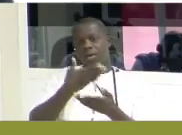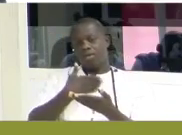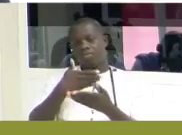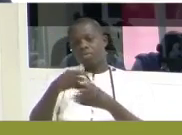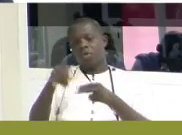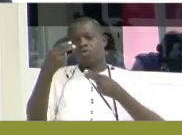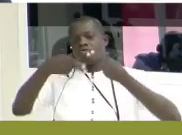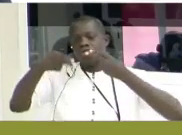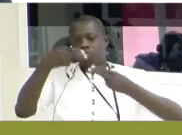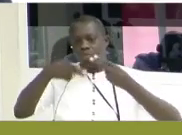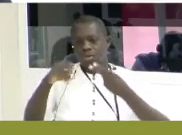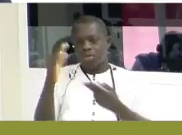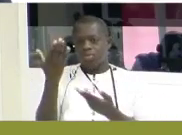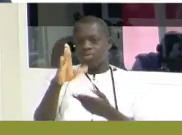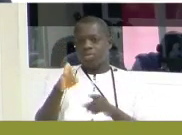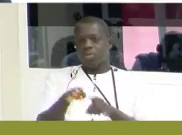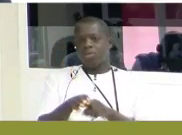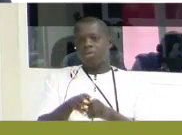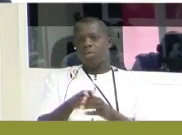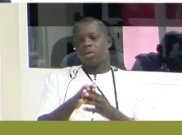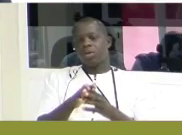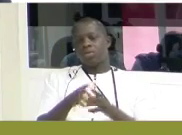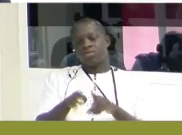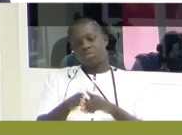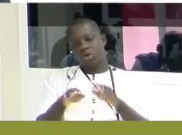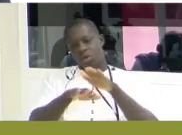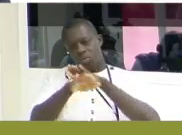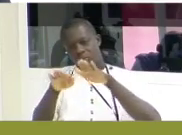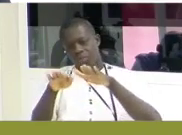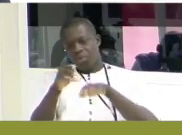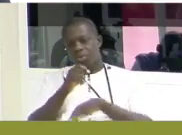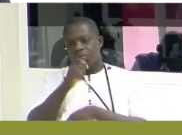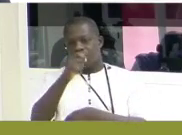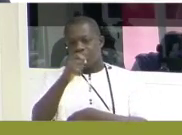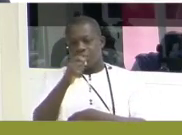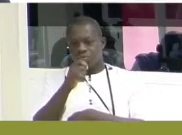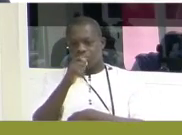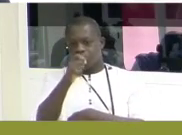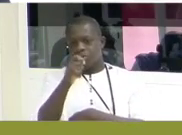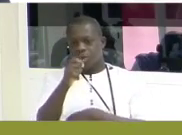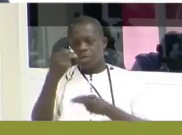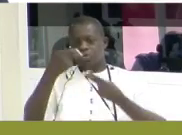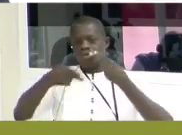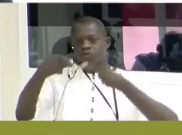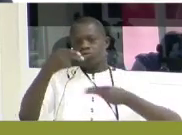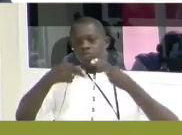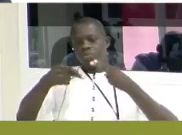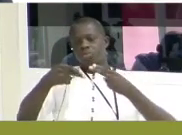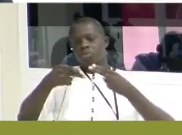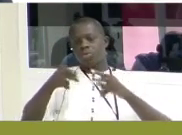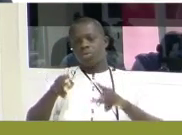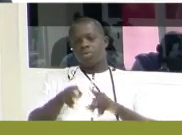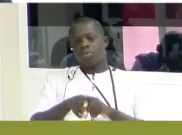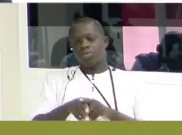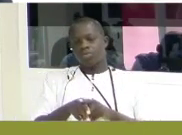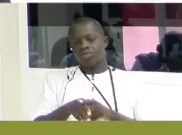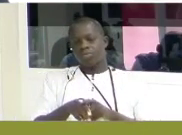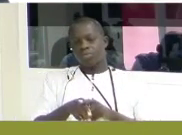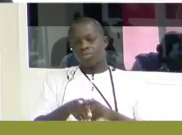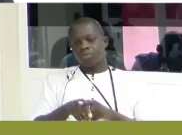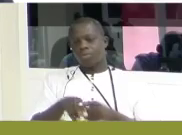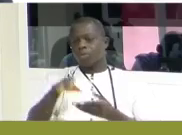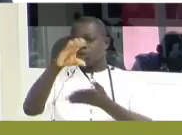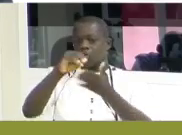either groundbreaking interviews, unfolding stories, covering some bits